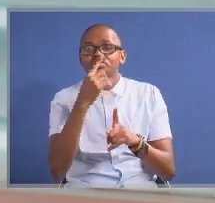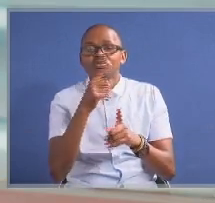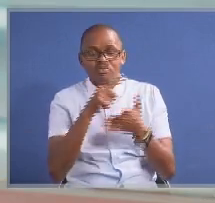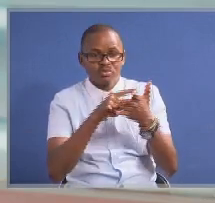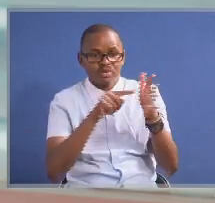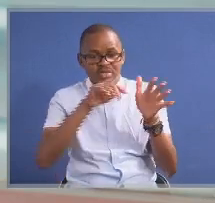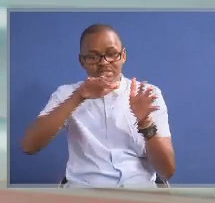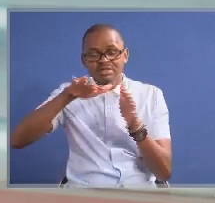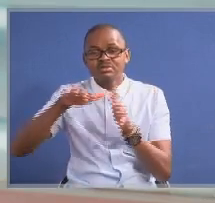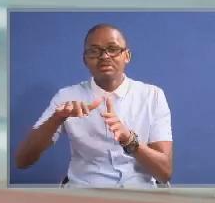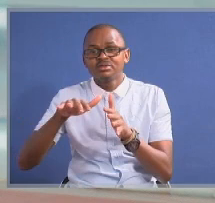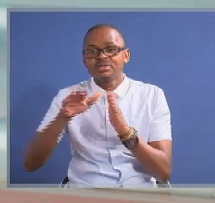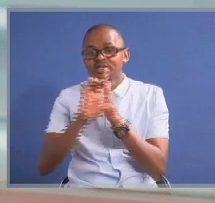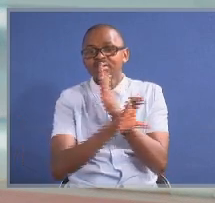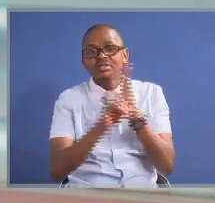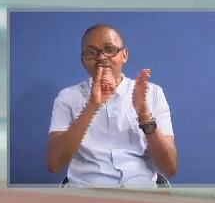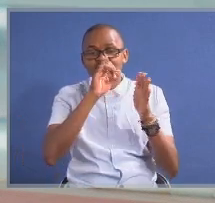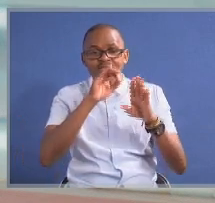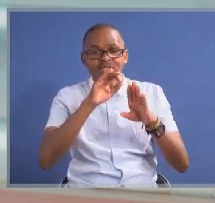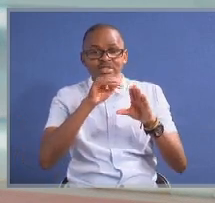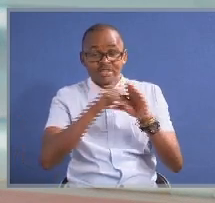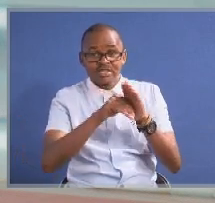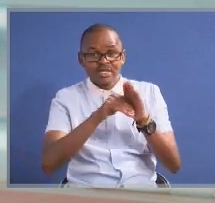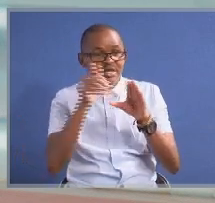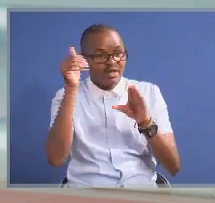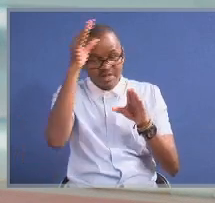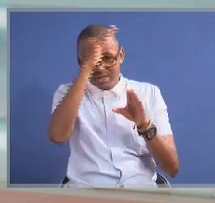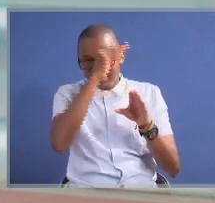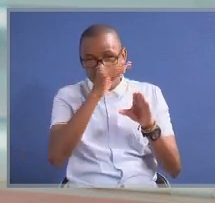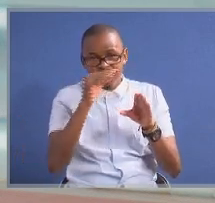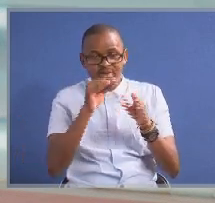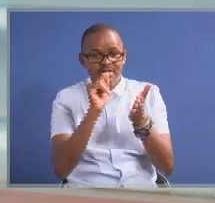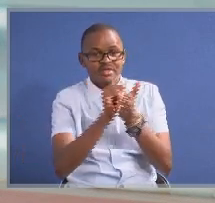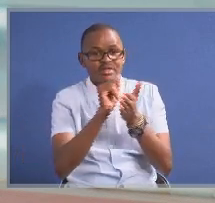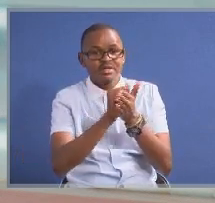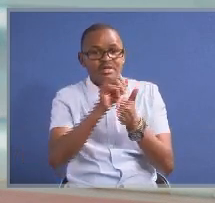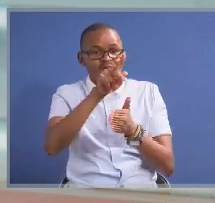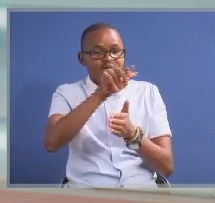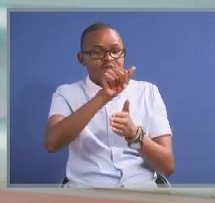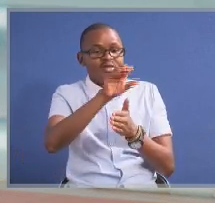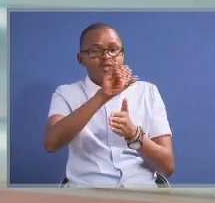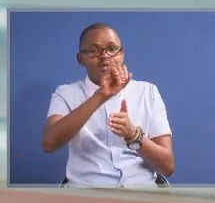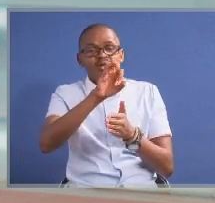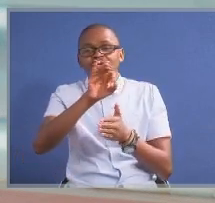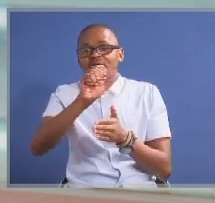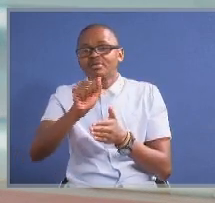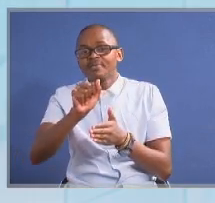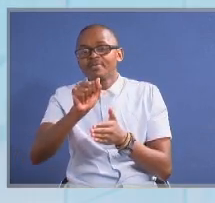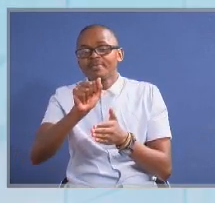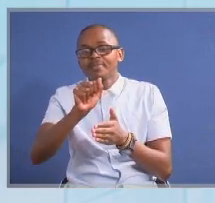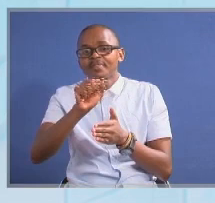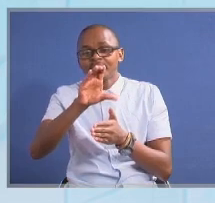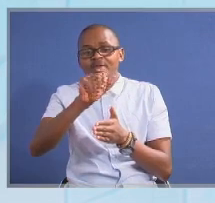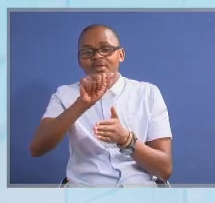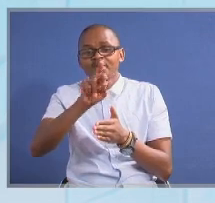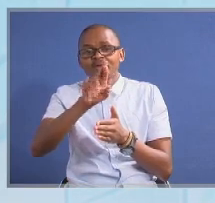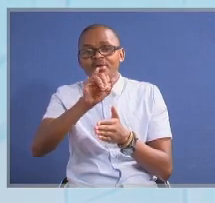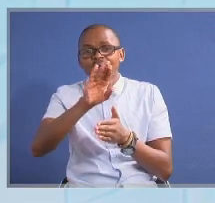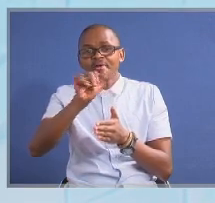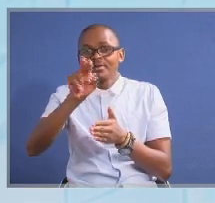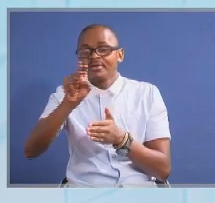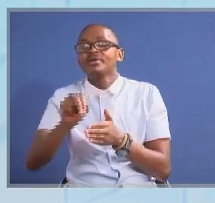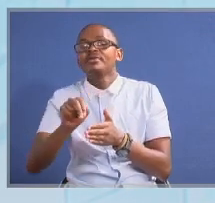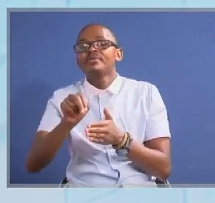What is left is that the countries in Africa, the countries in the Pacific, the countries in the Caribbean islands,